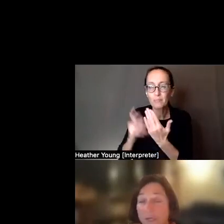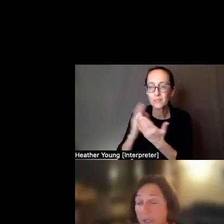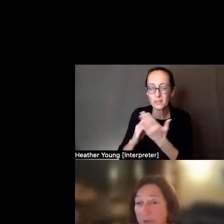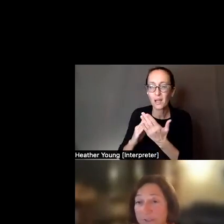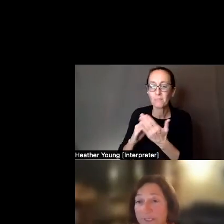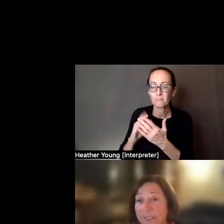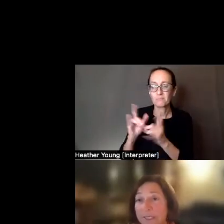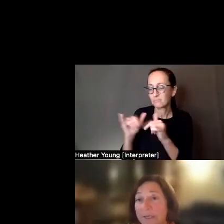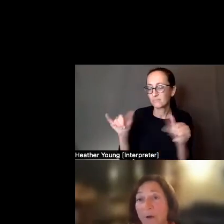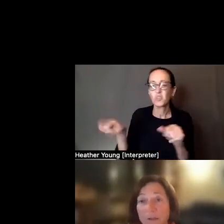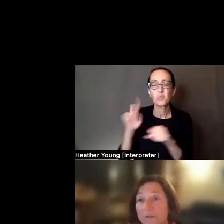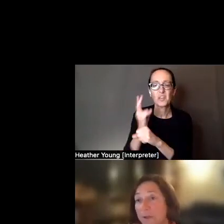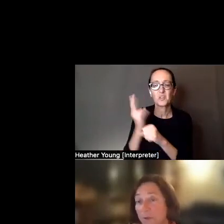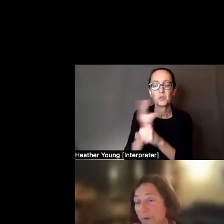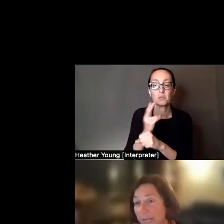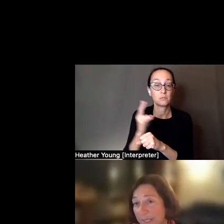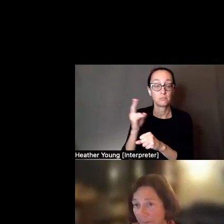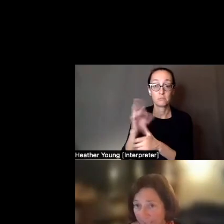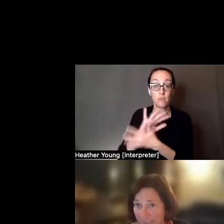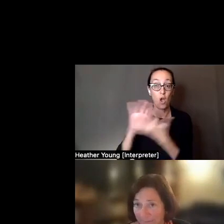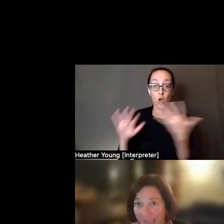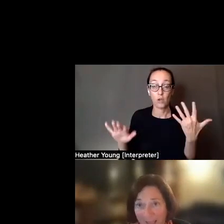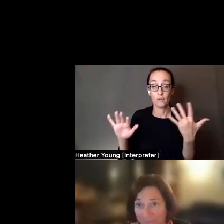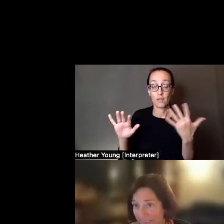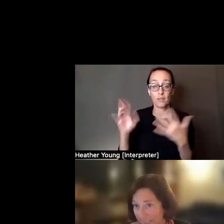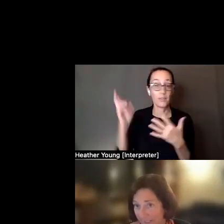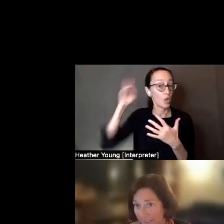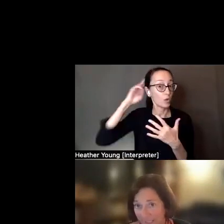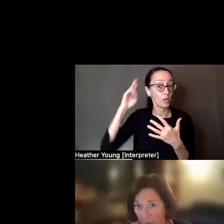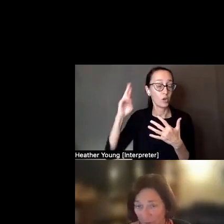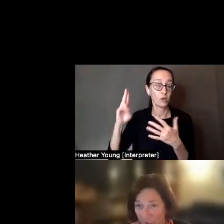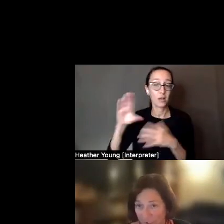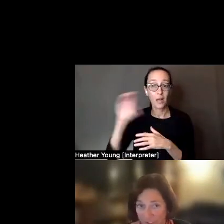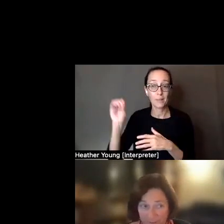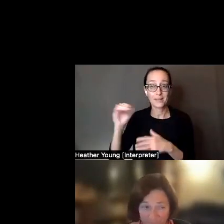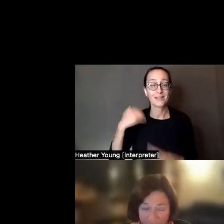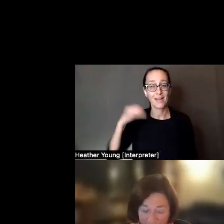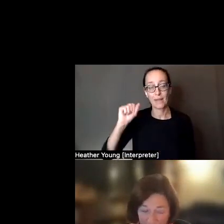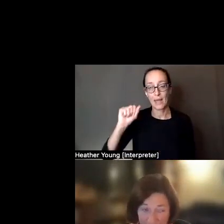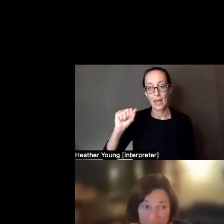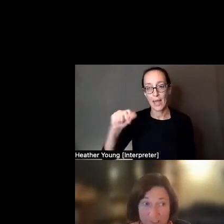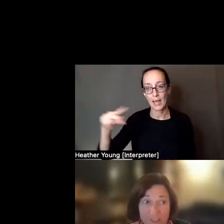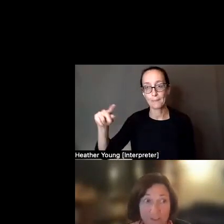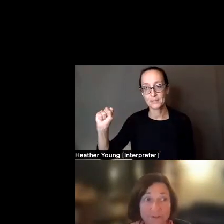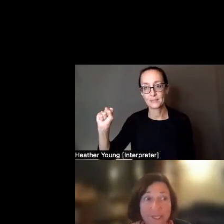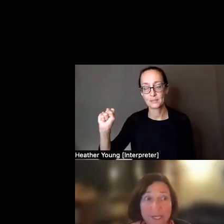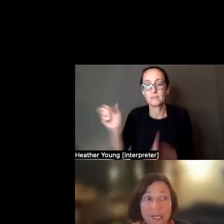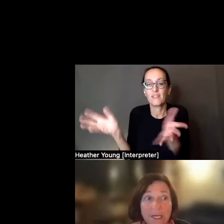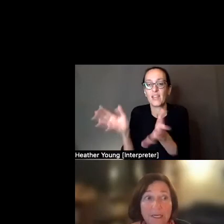you can use. And all of the cochlear implant companies have apps that they encourage adults to